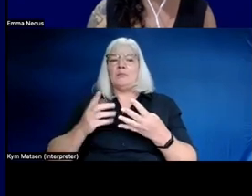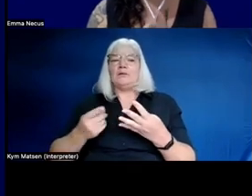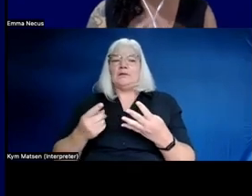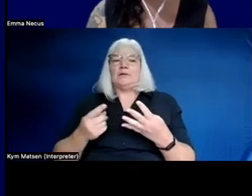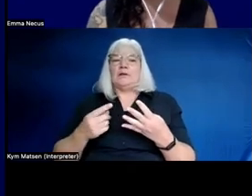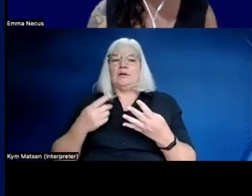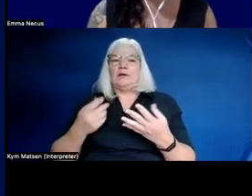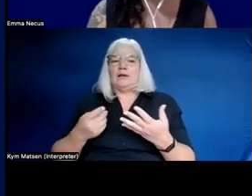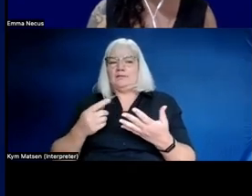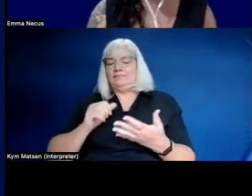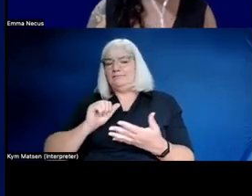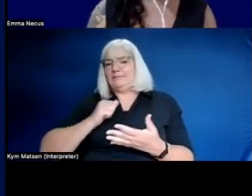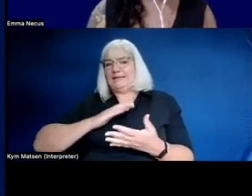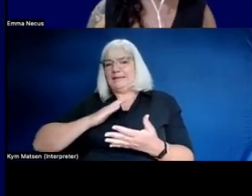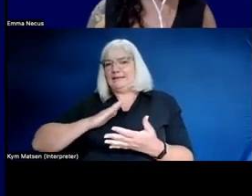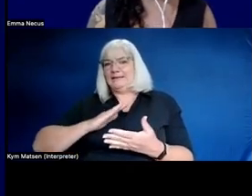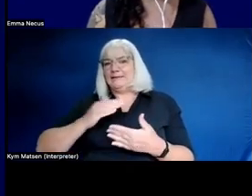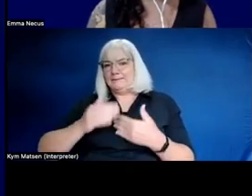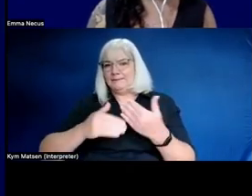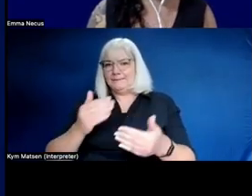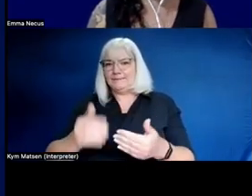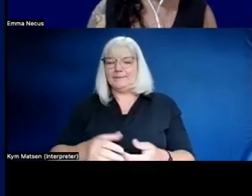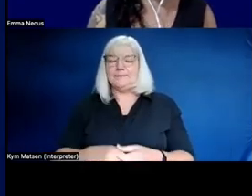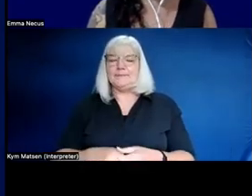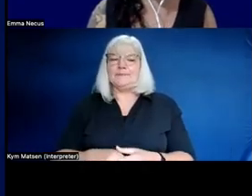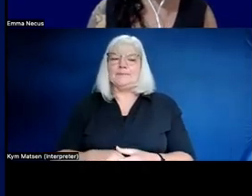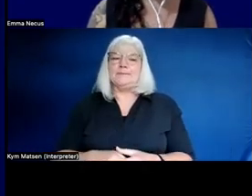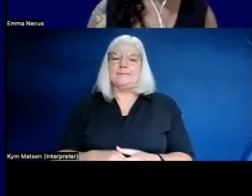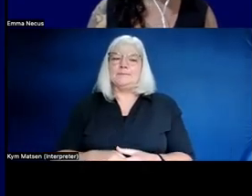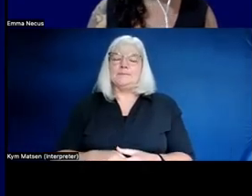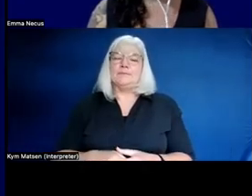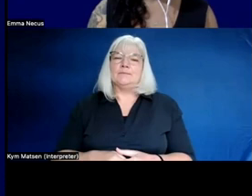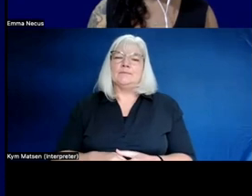to help with this routine.